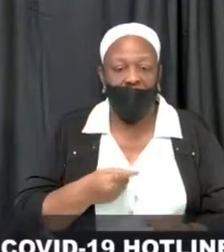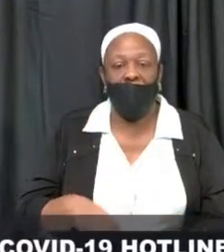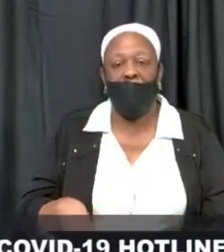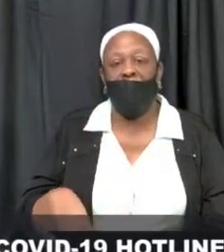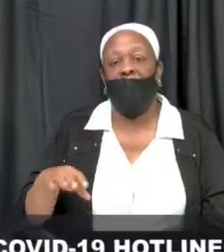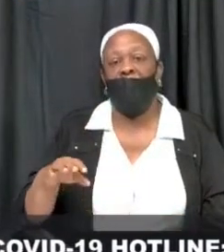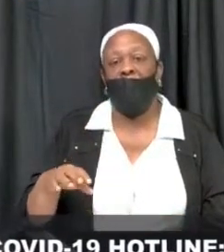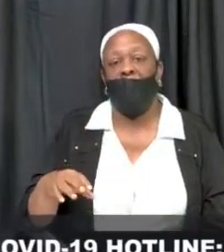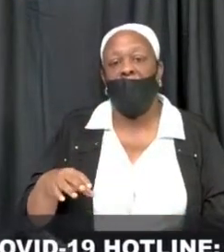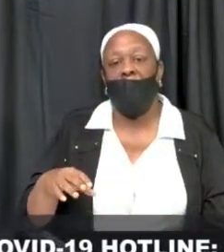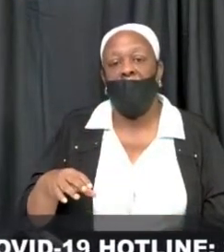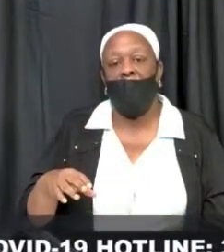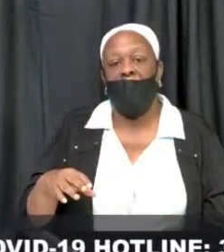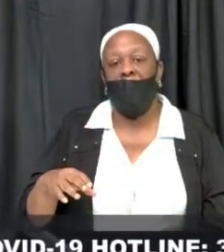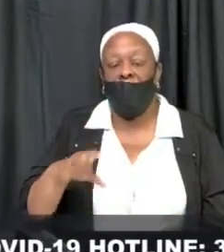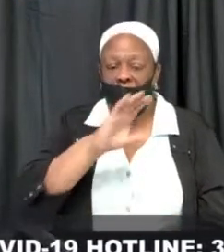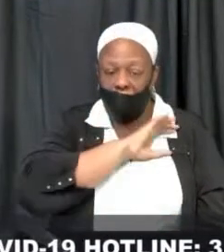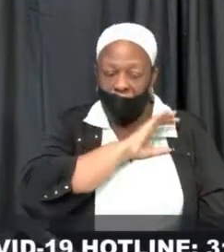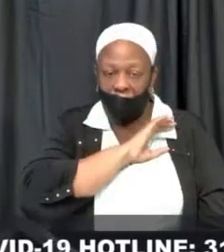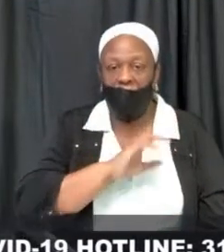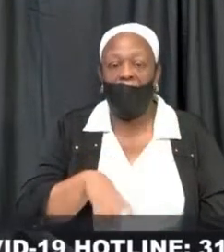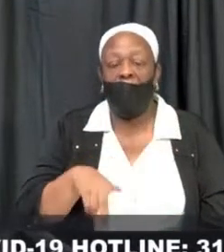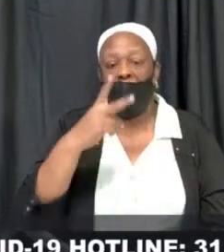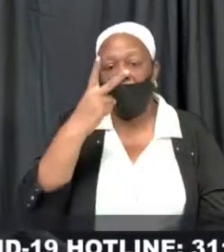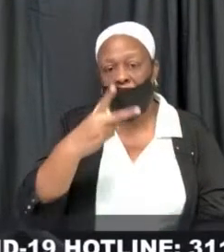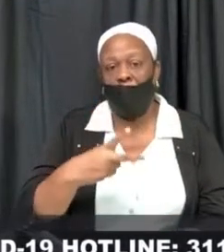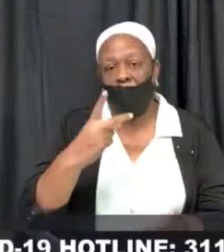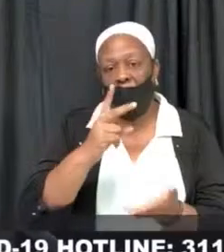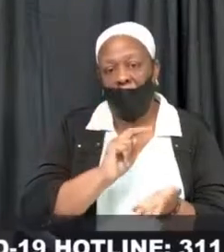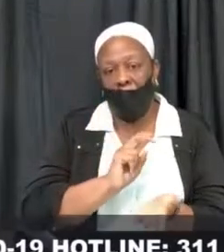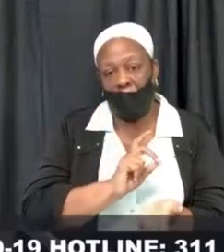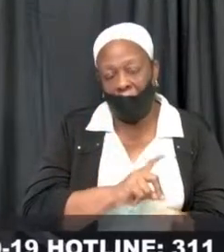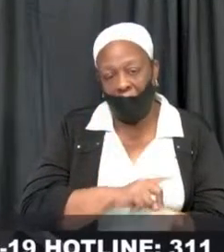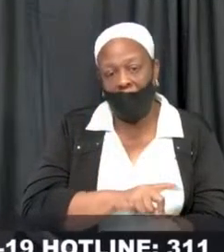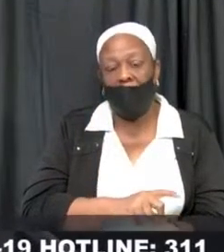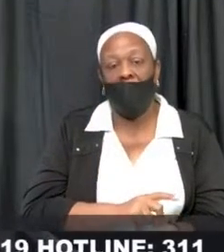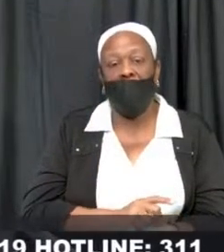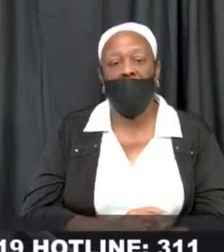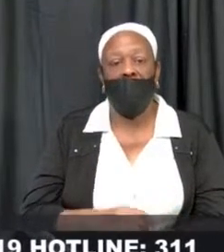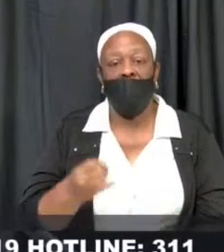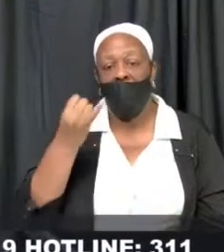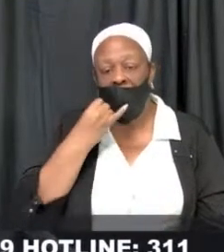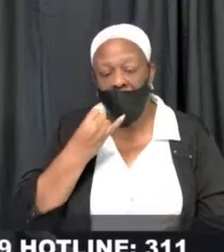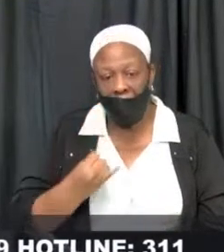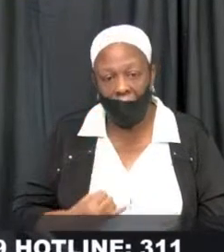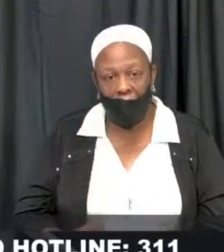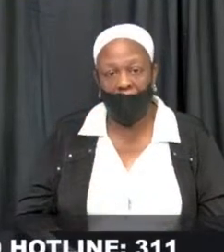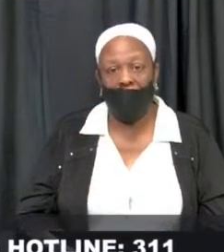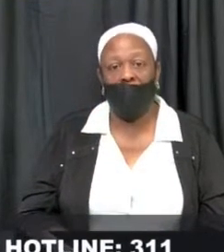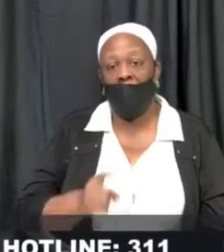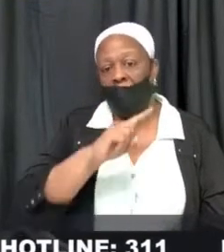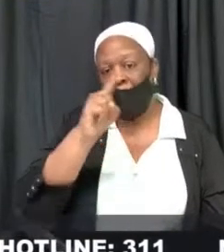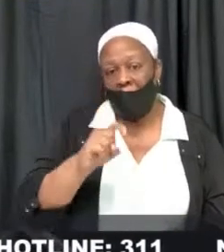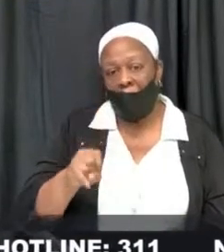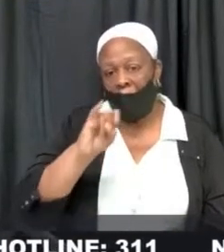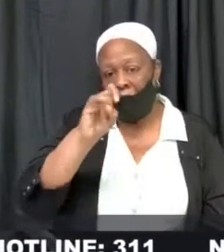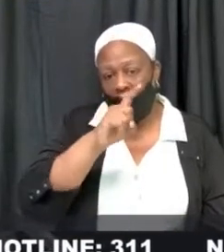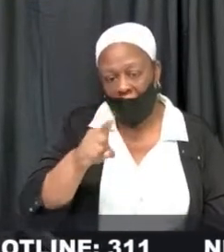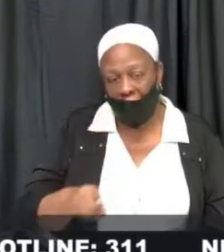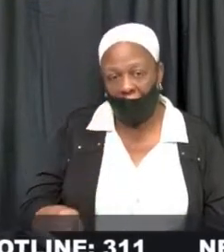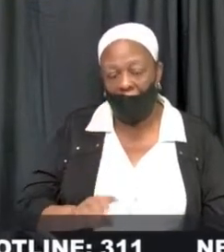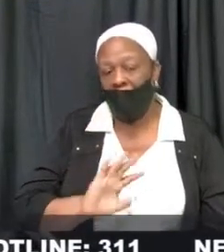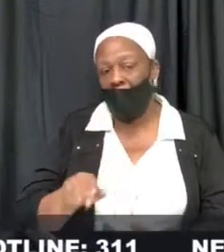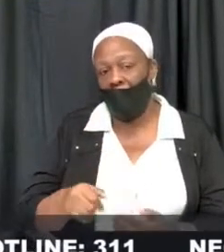Superintendent Henry, Dr. Laws, Dr. Wilkinson, Mrs. Christmas Jacobs, ZIZ, all the